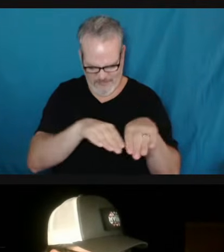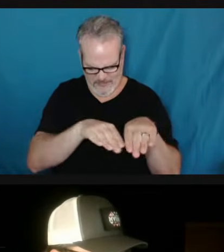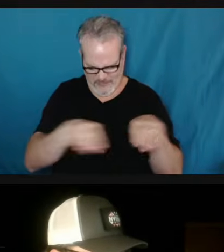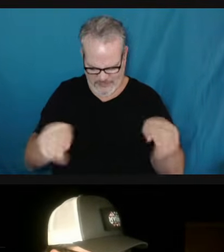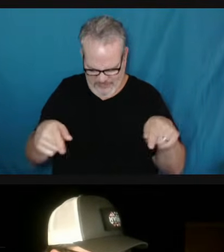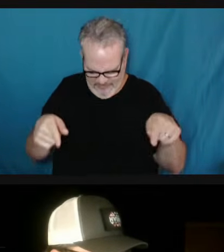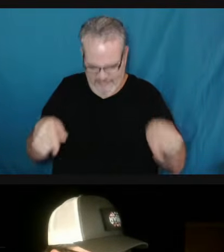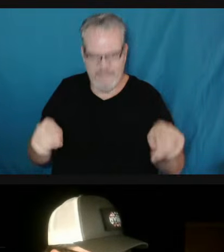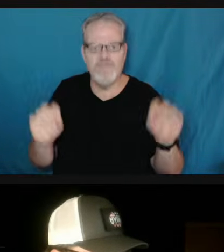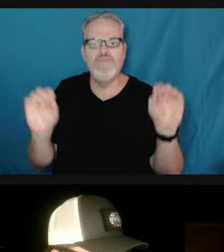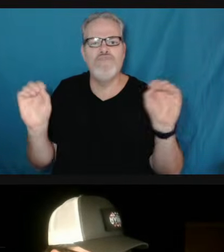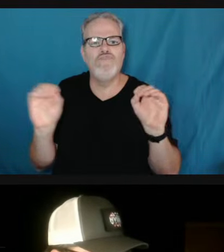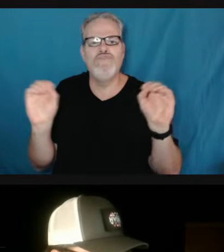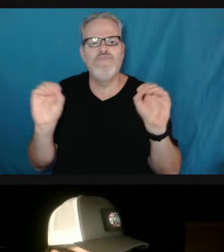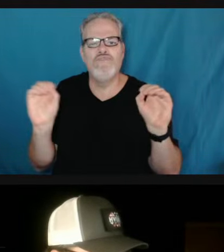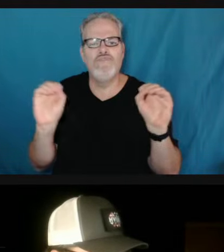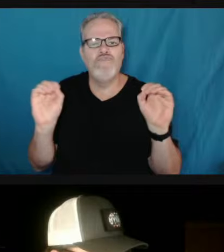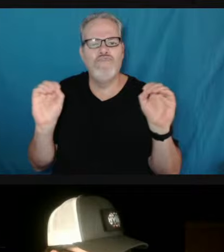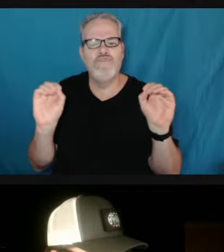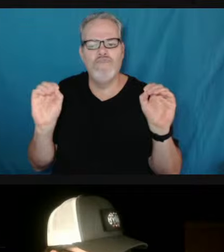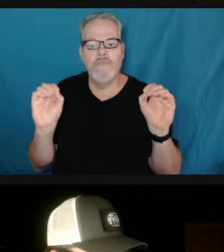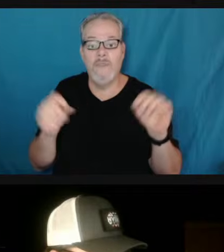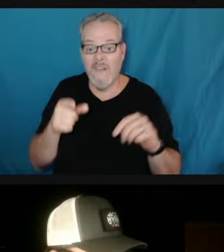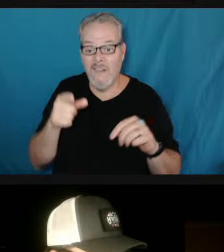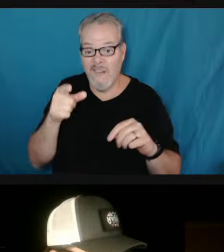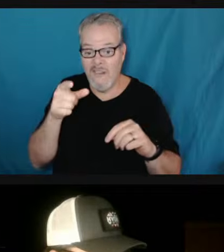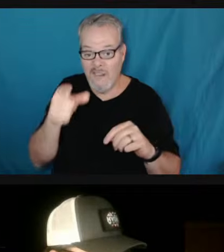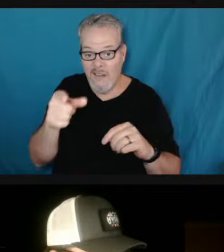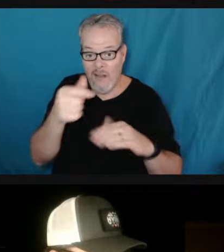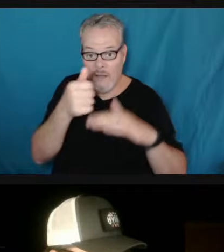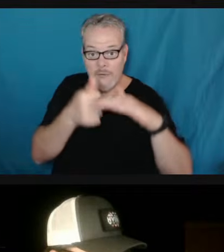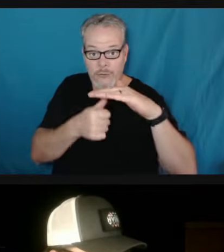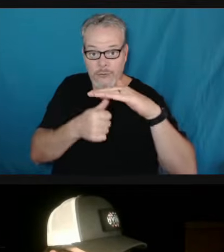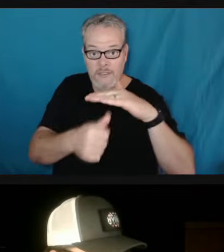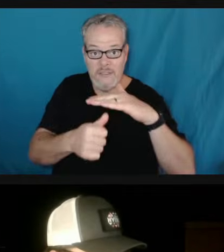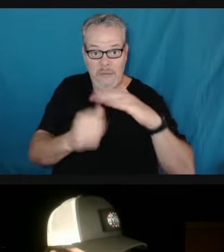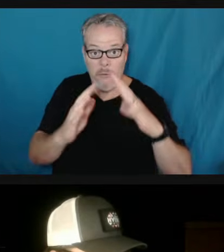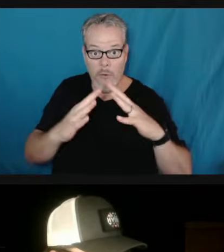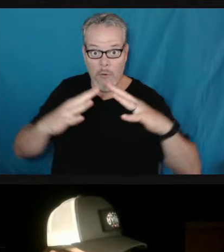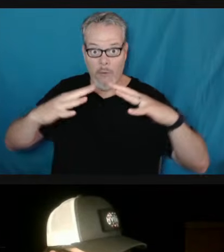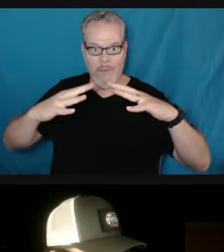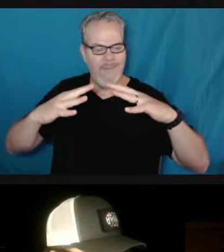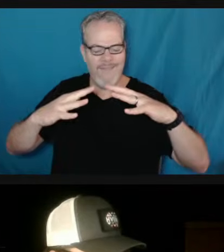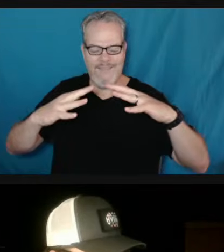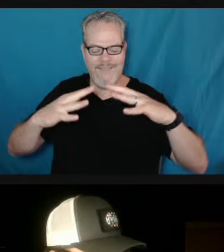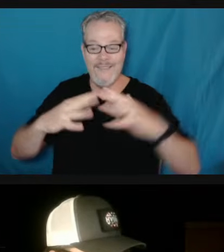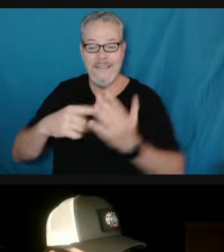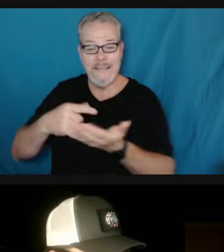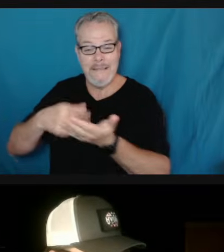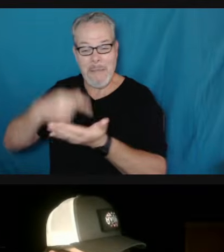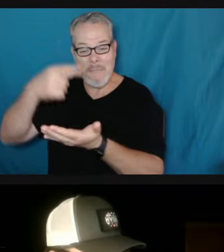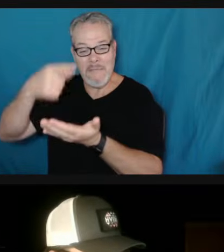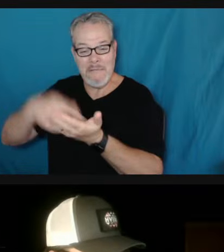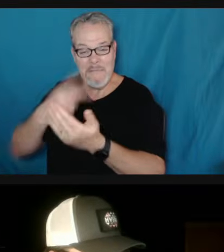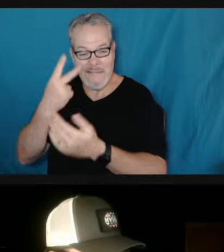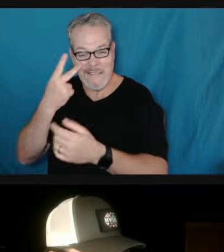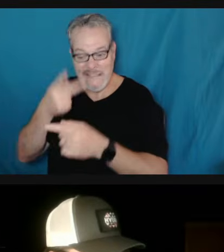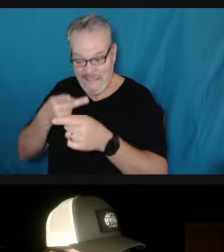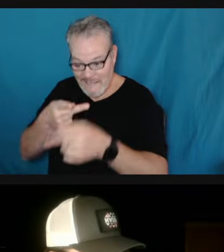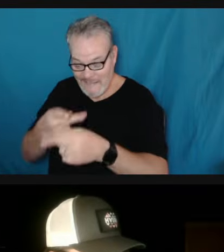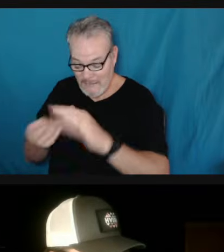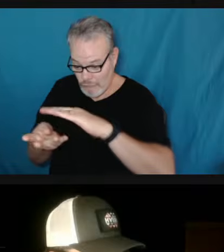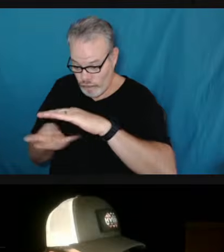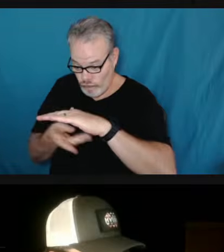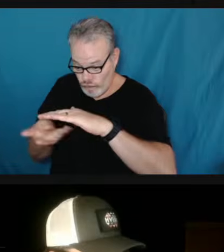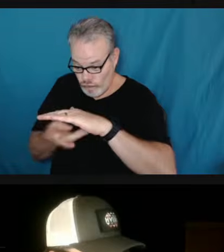there. And no swelling from below either. Once upon a time, we could actually track magma injecting below the crater, the crust